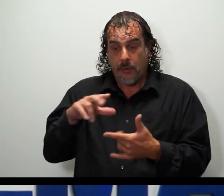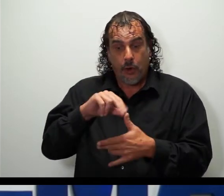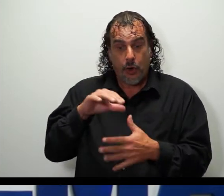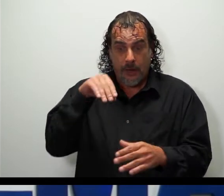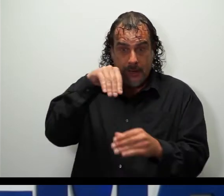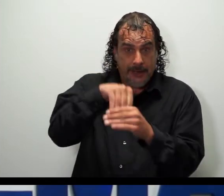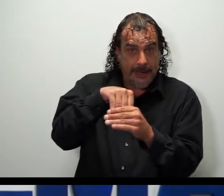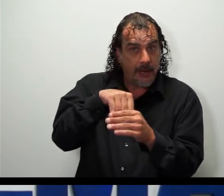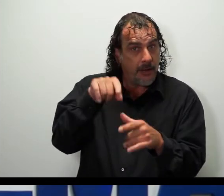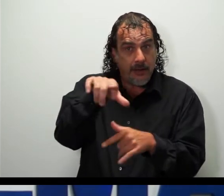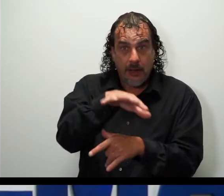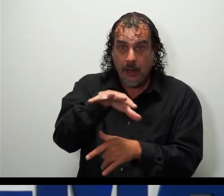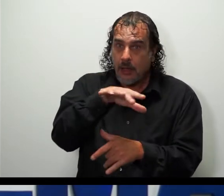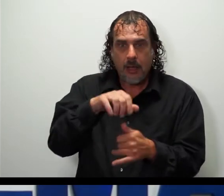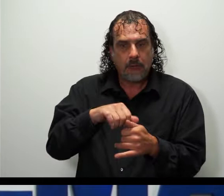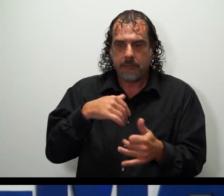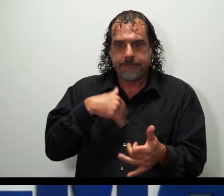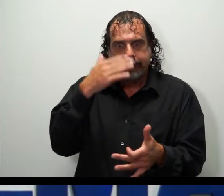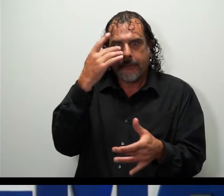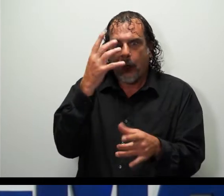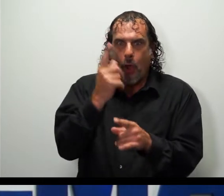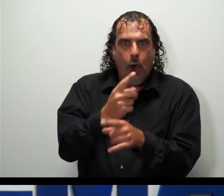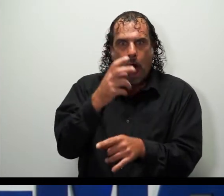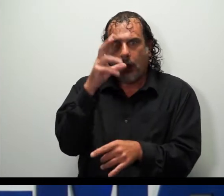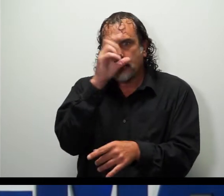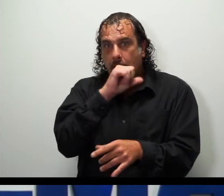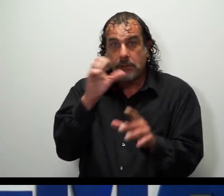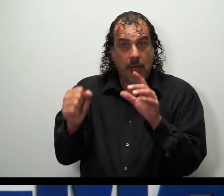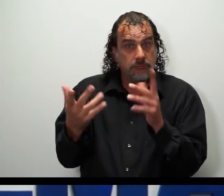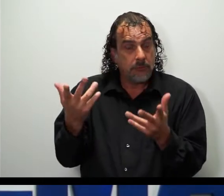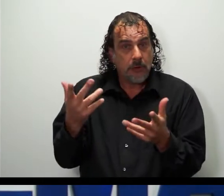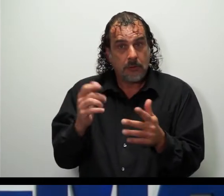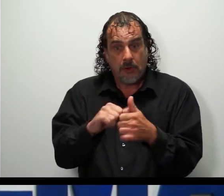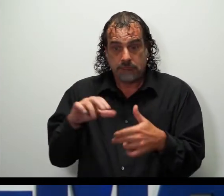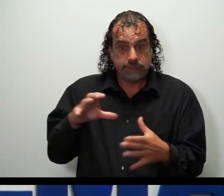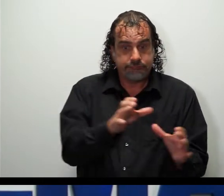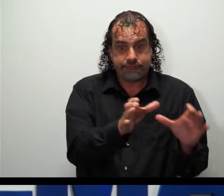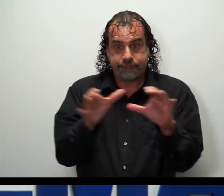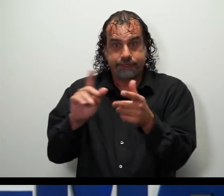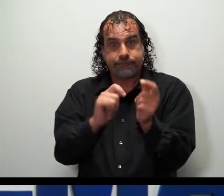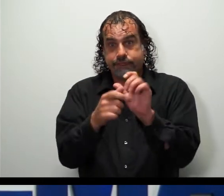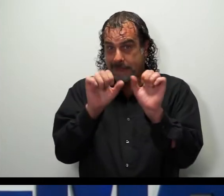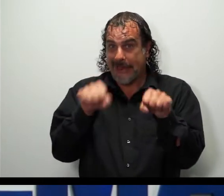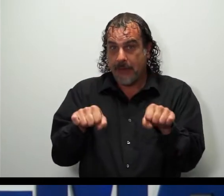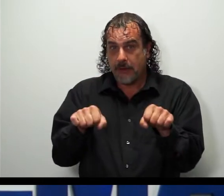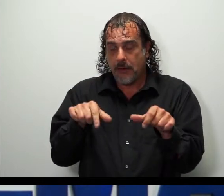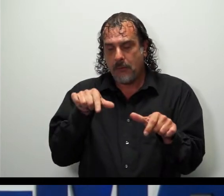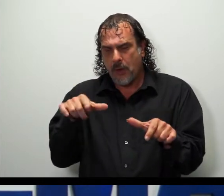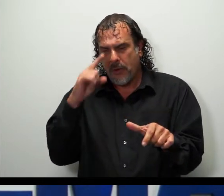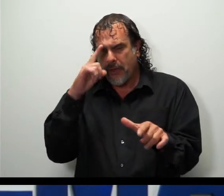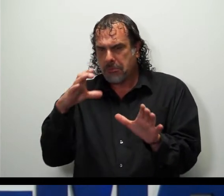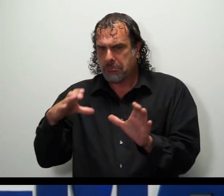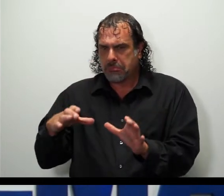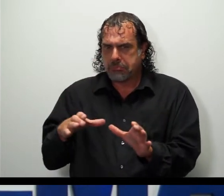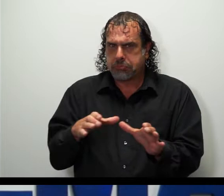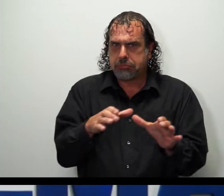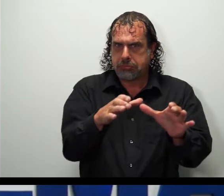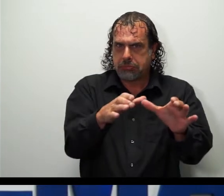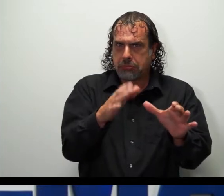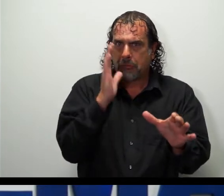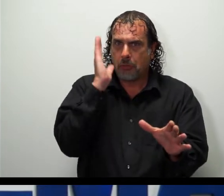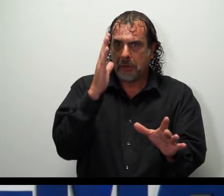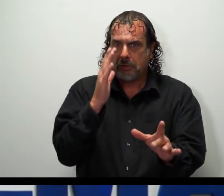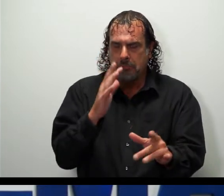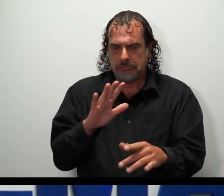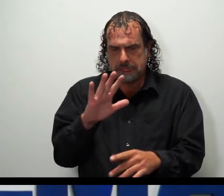and unpredictability can increase once they get into the Gulf of Mexico. But right now, the storm track appears to be fairly true, and where it's going to be